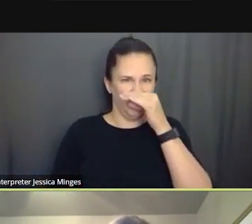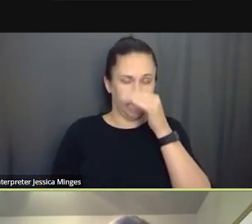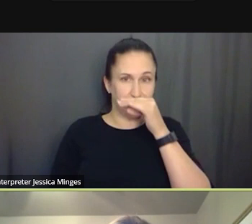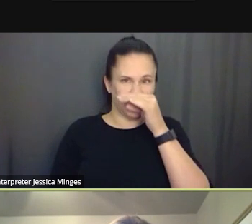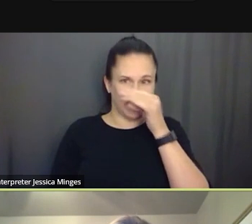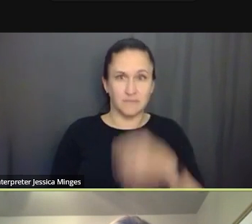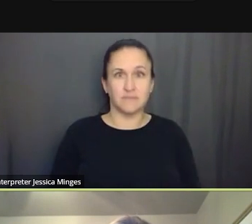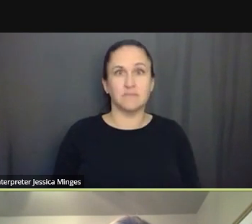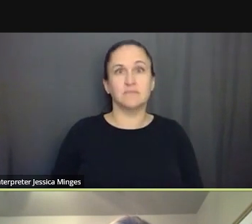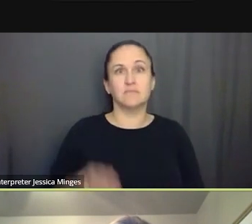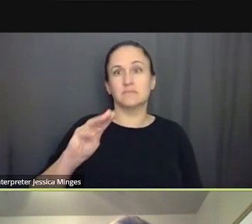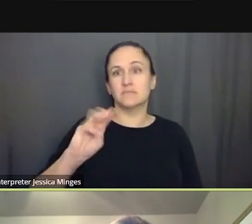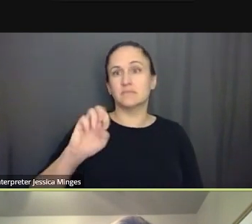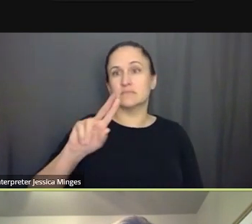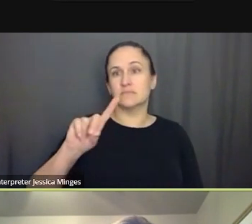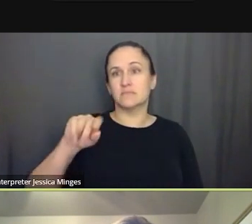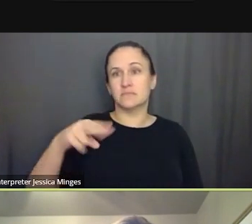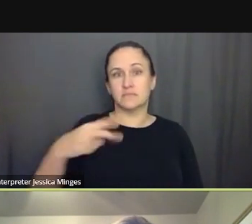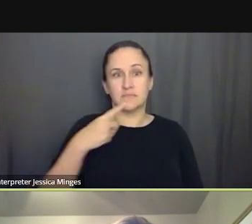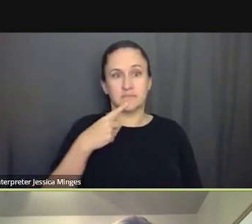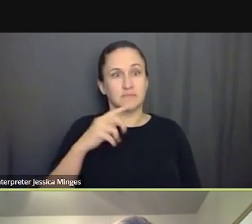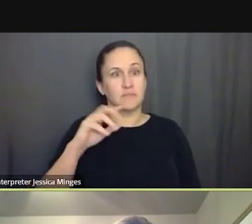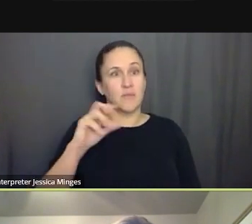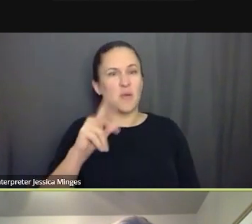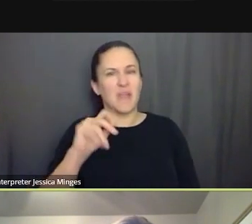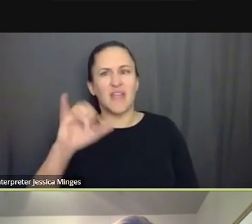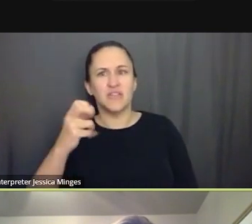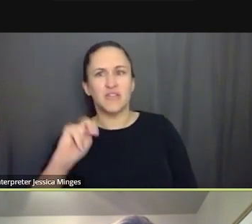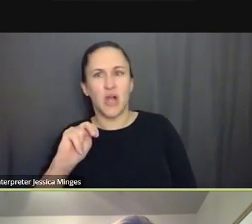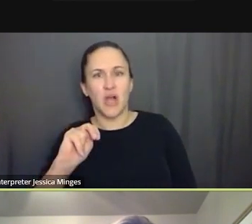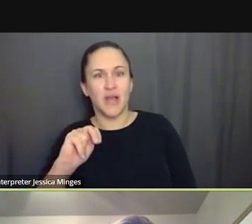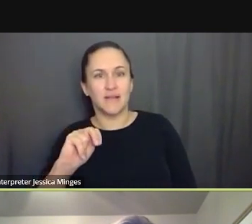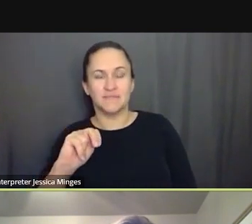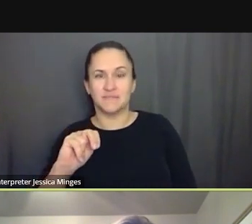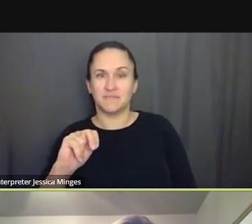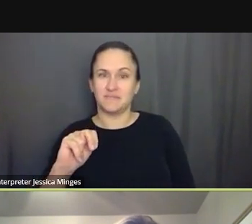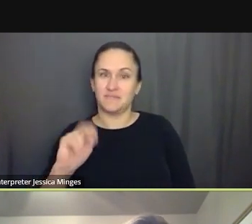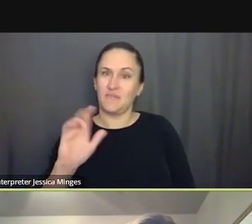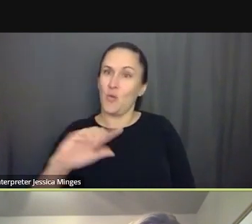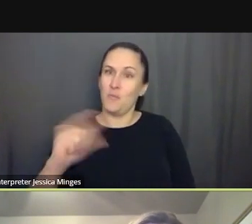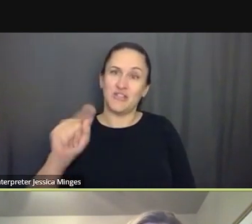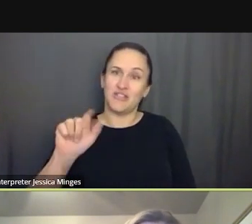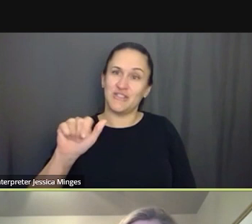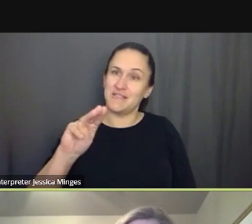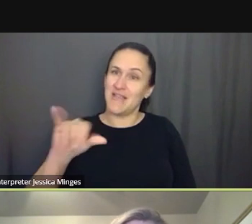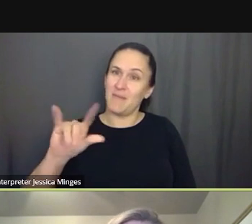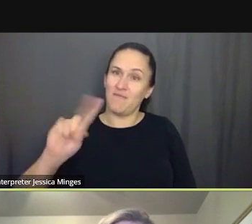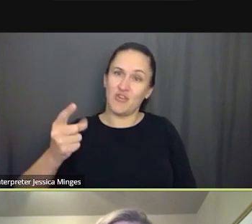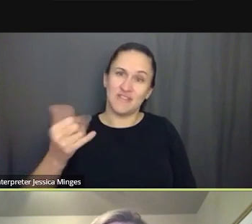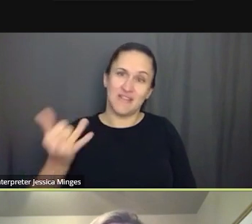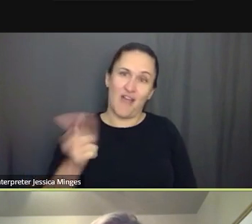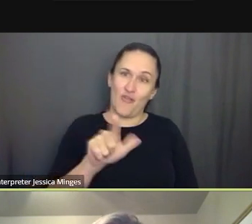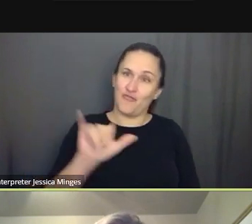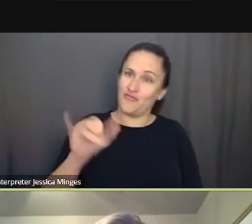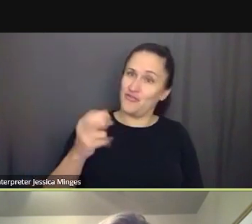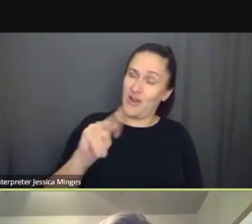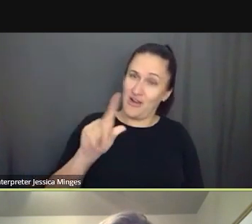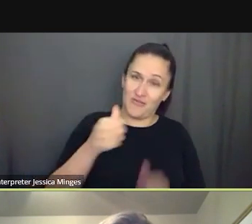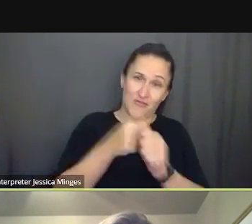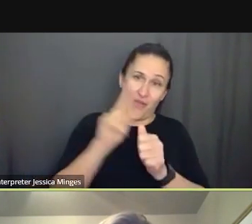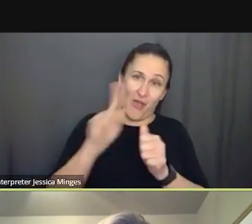All right, John, that'll show you. We're pitching to Tammy first. Now you've got to follow up on that one.